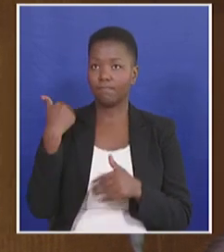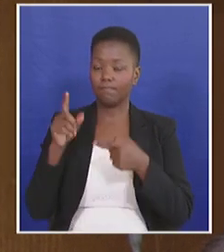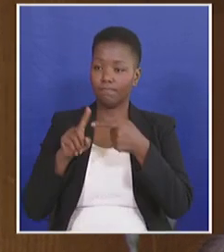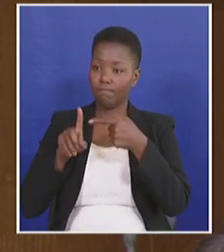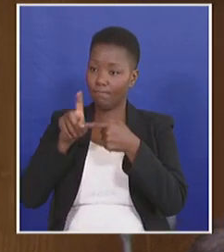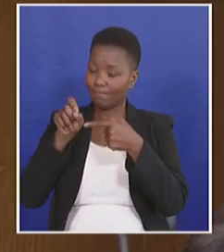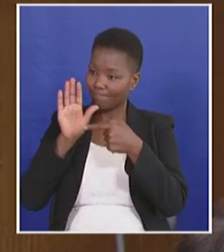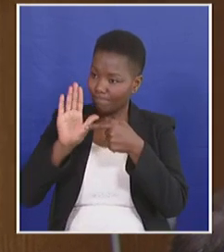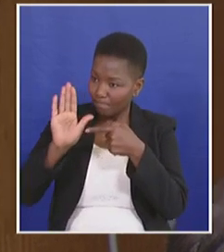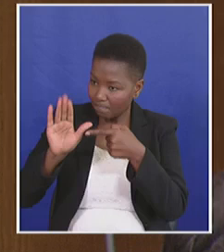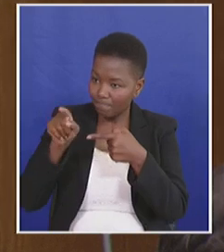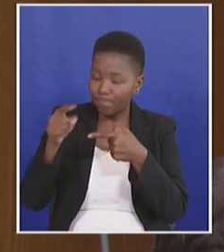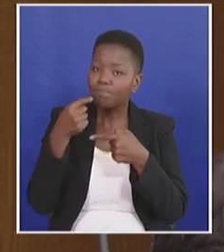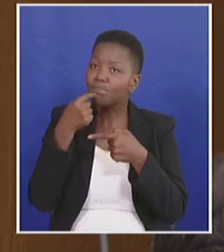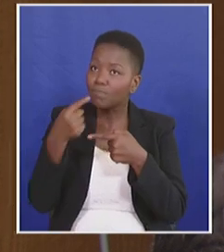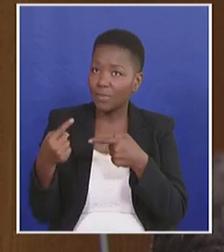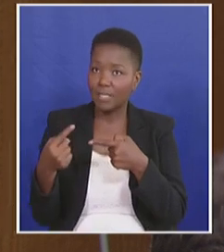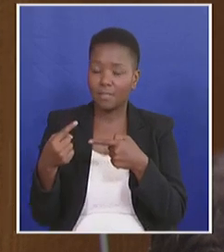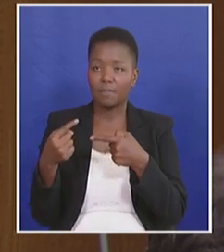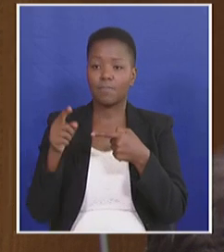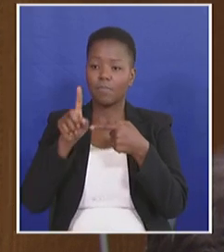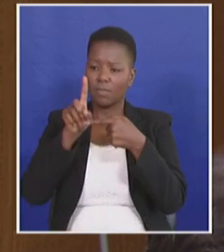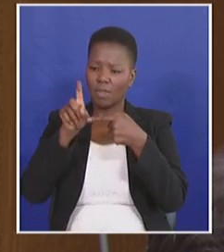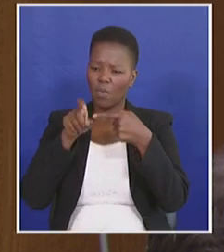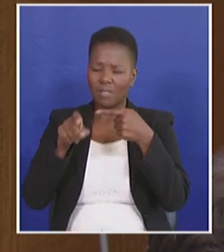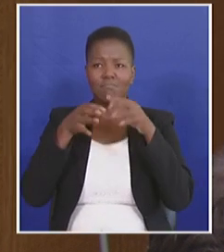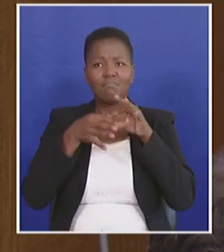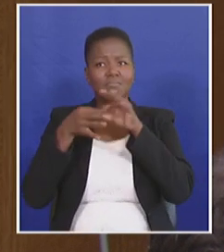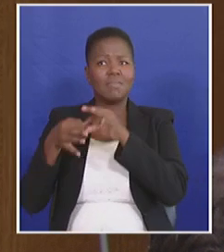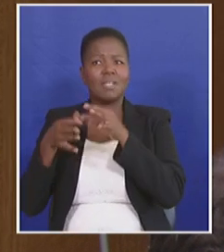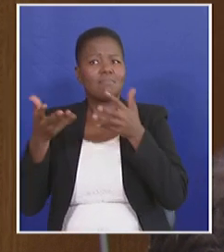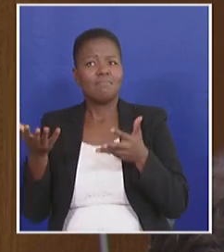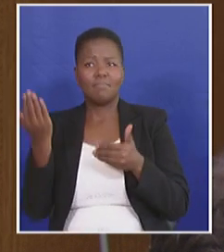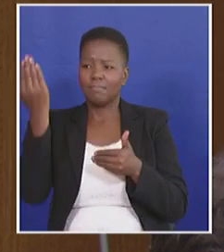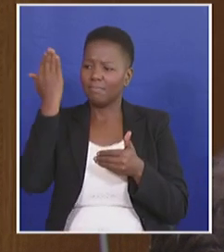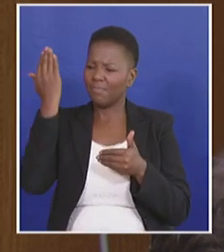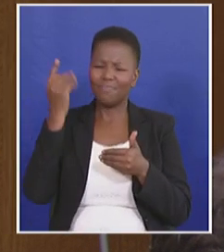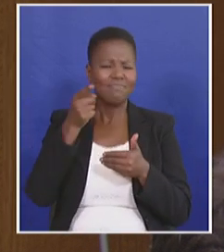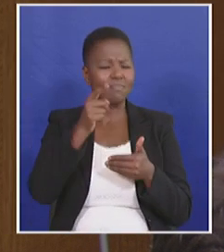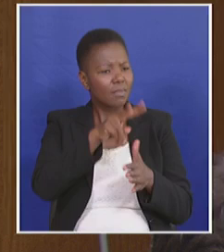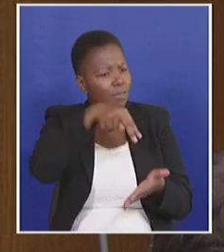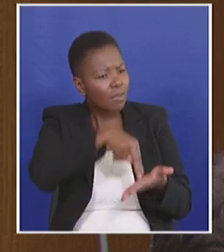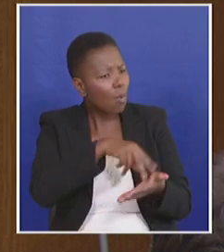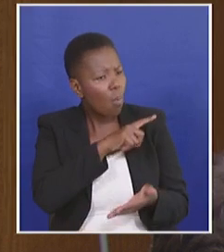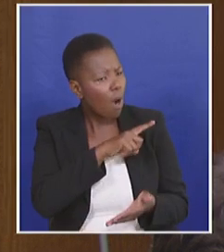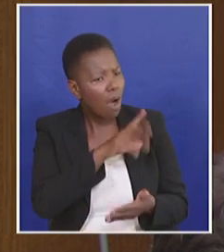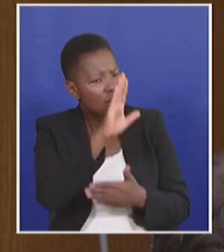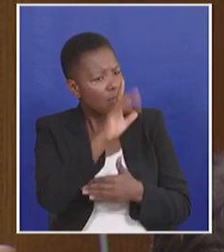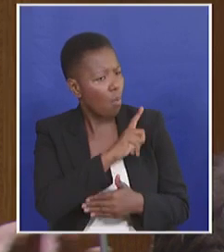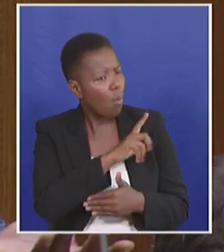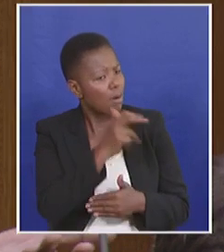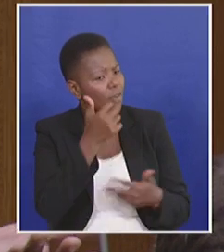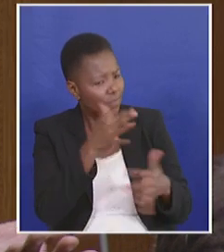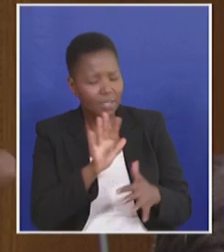he himself says in the question, it refers to cases that have been referred. What is your point of order? We heard what the minister has said. But